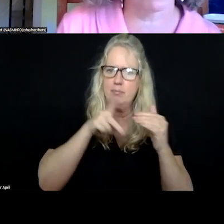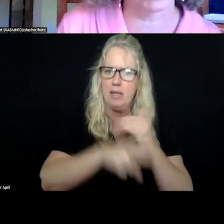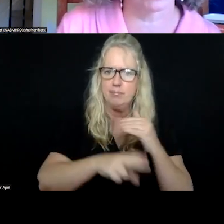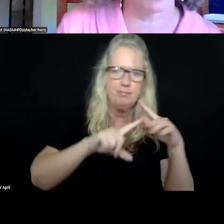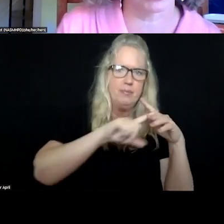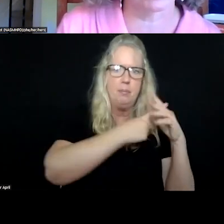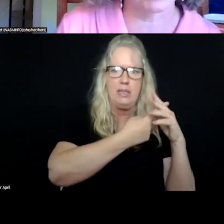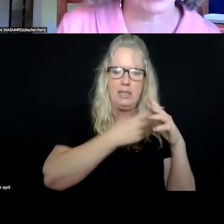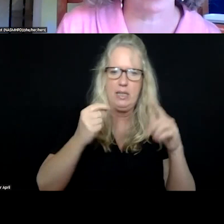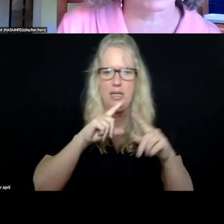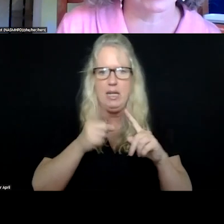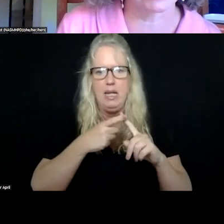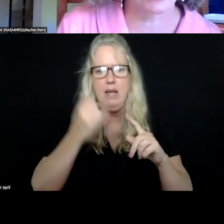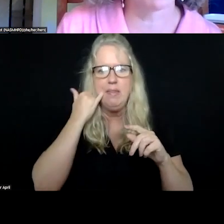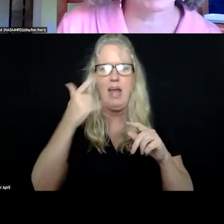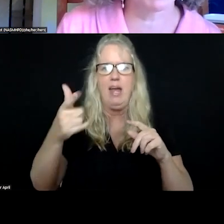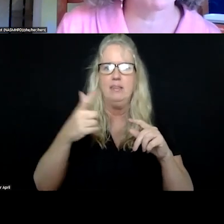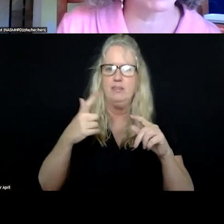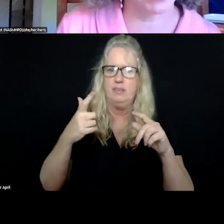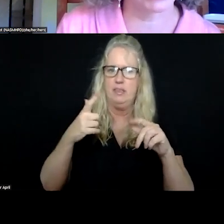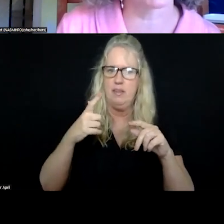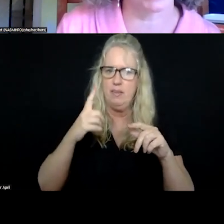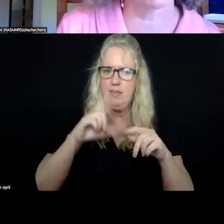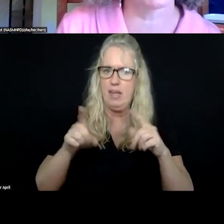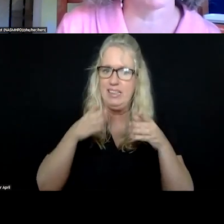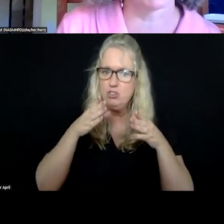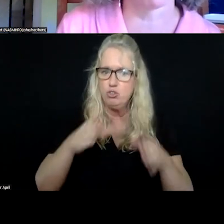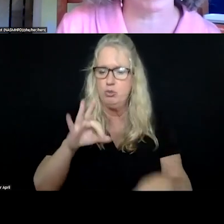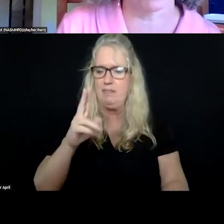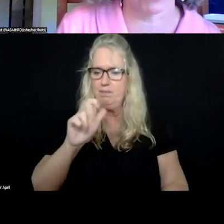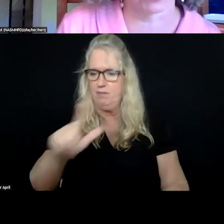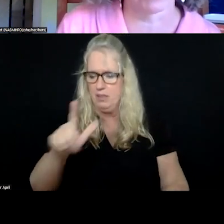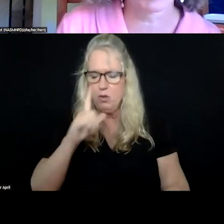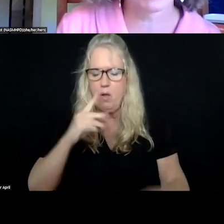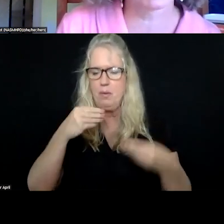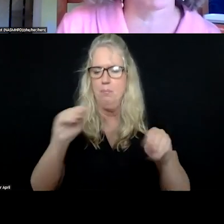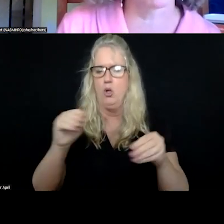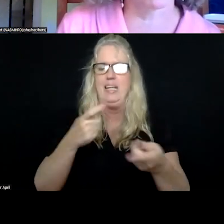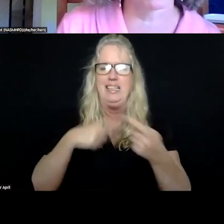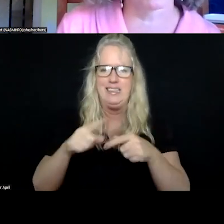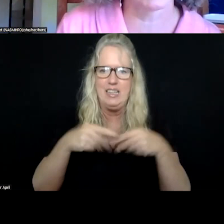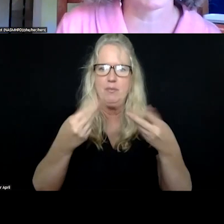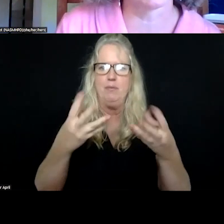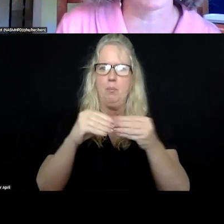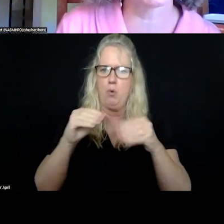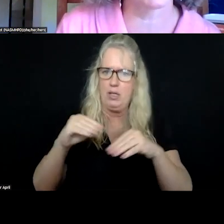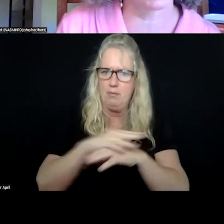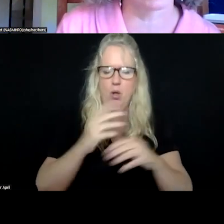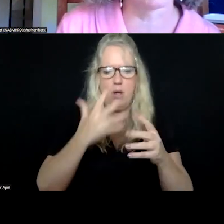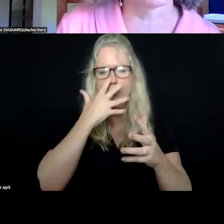enormous street fentanyl market that now exists might have been minimized rather than given rocket fuel. It is both cruel